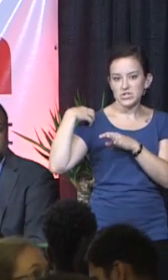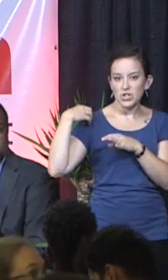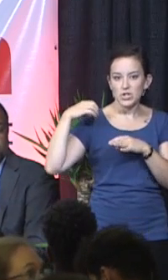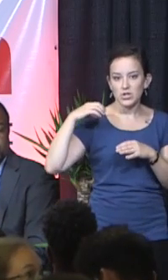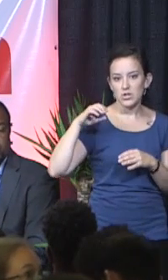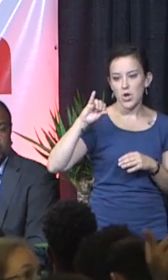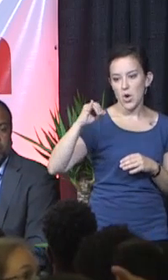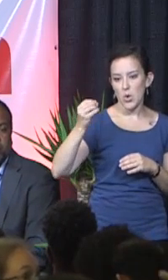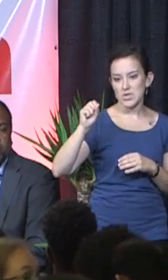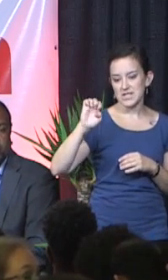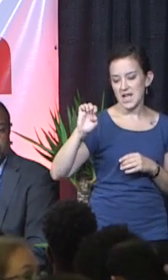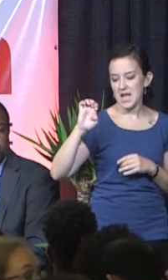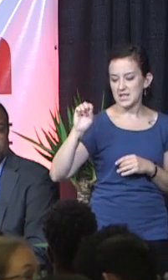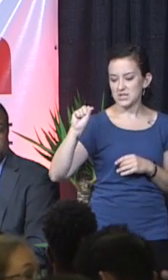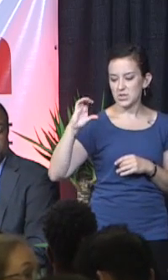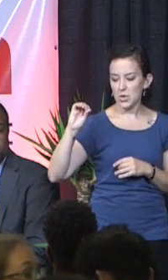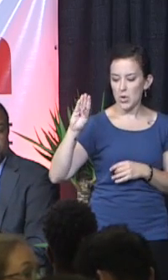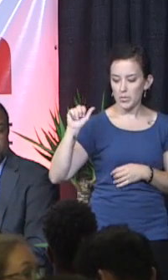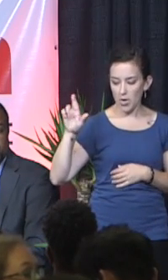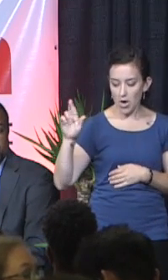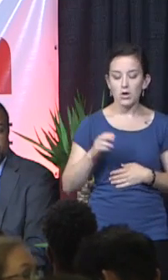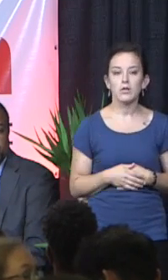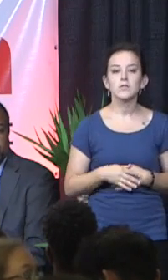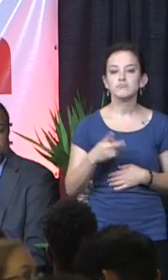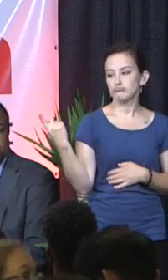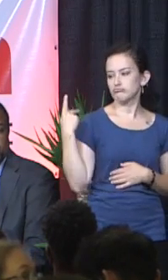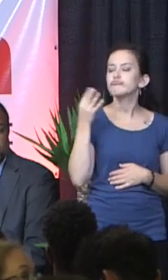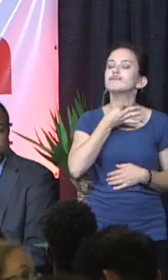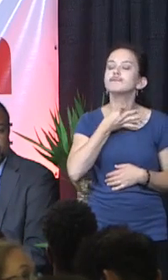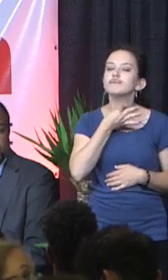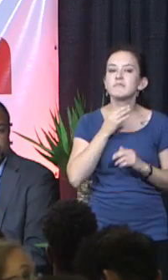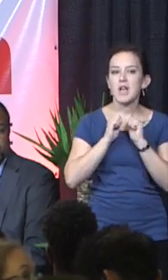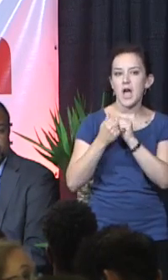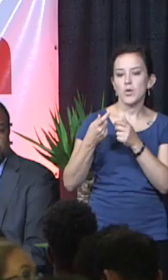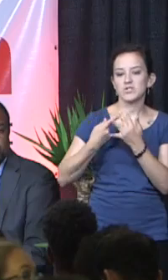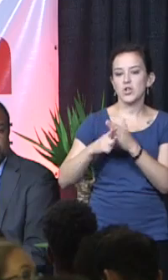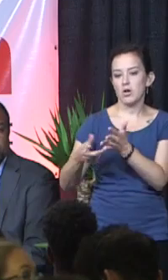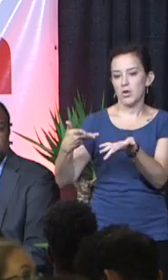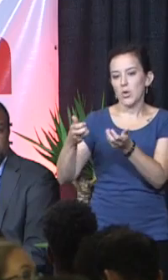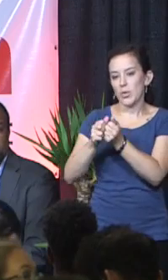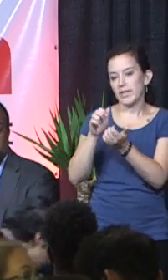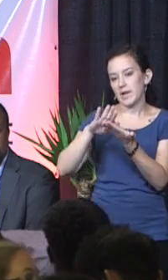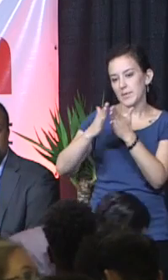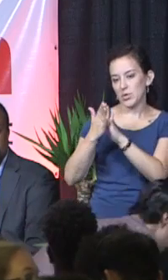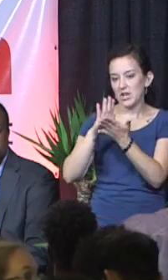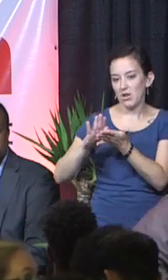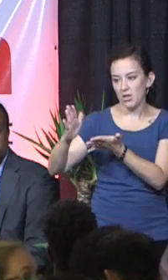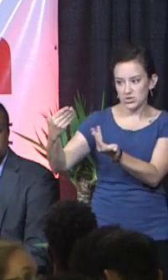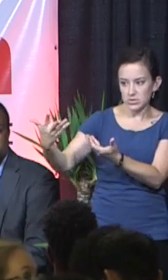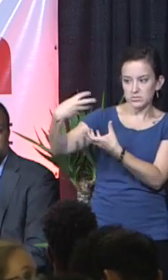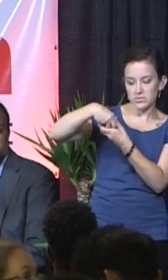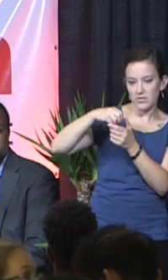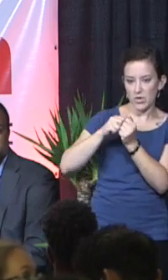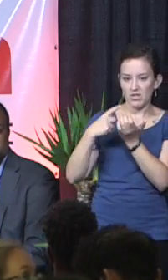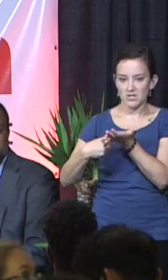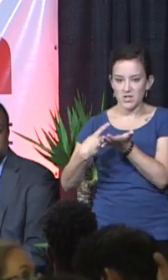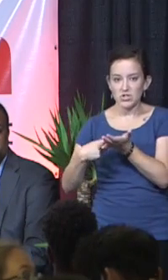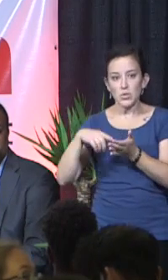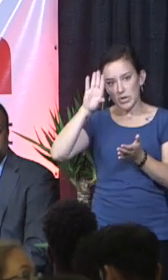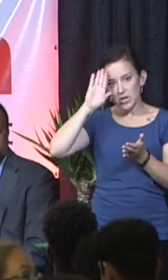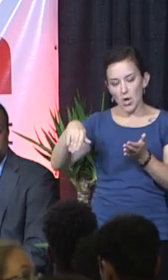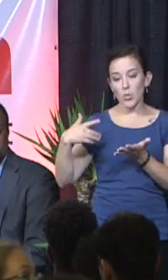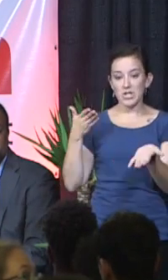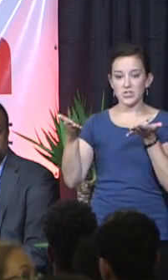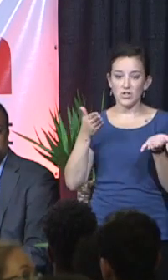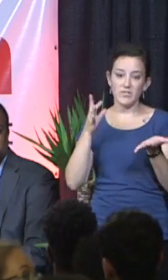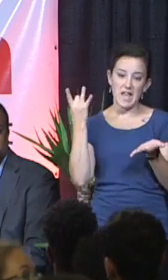Jorge Escobar. And we're curious about, how we can start to engage the community colleges more in the discussion. We know that we serve